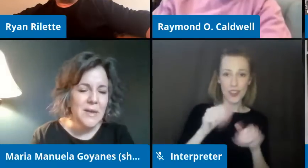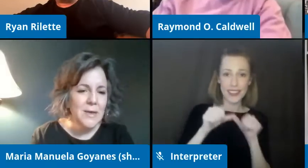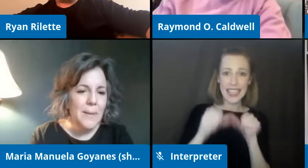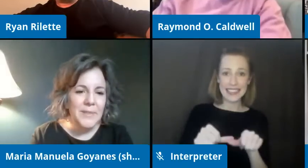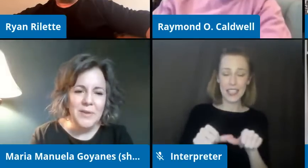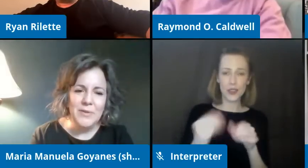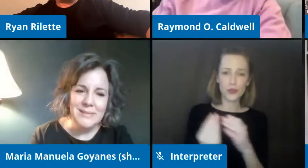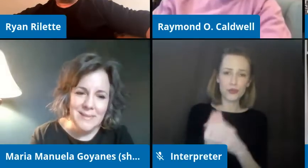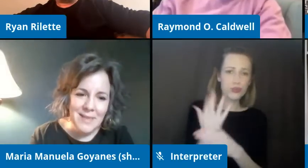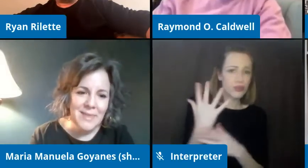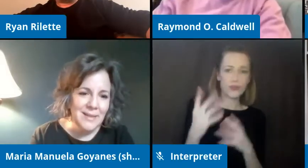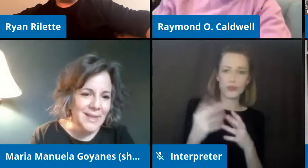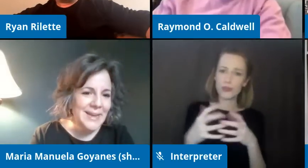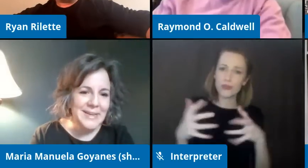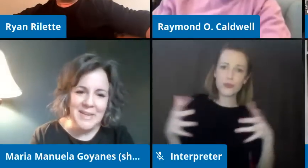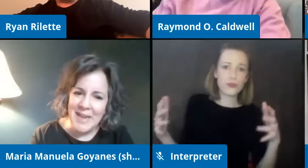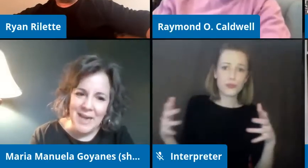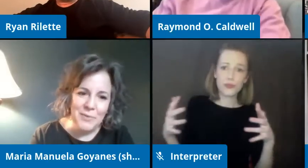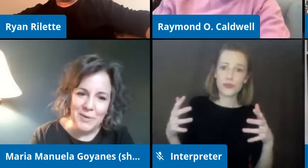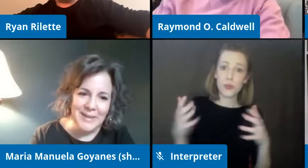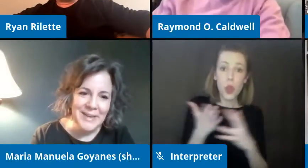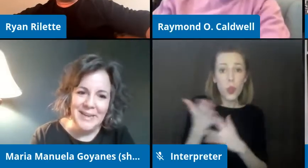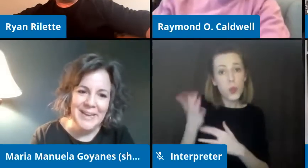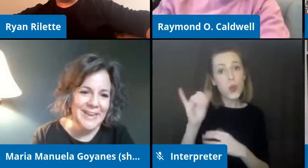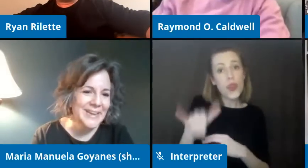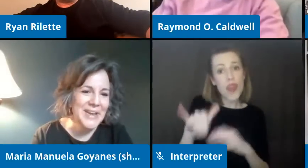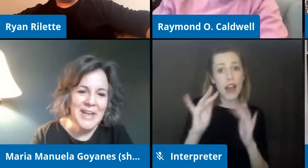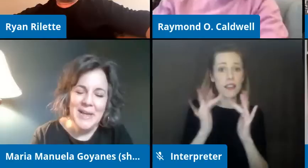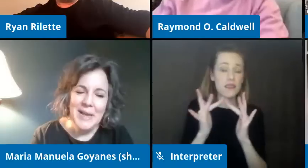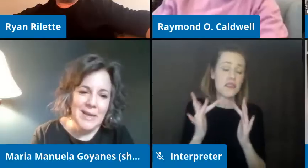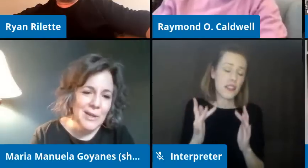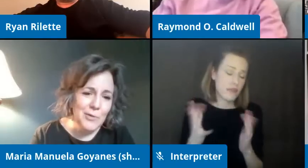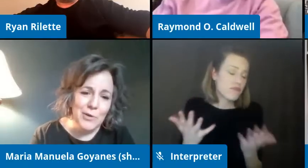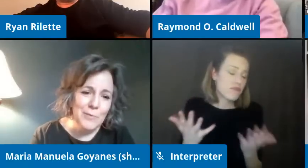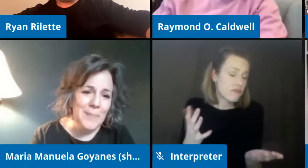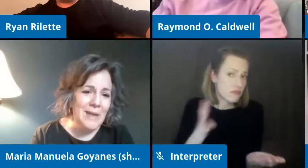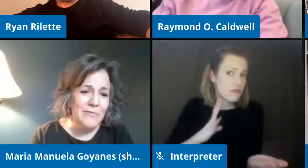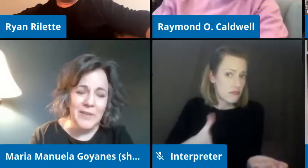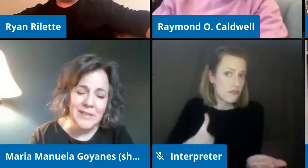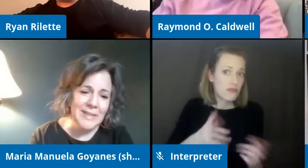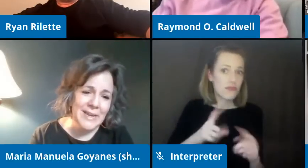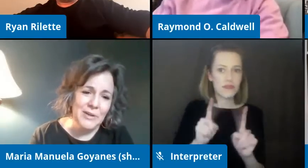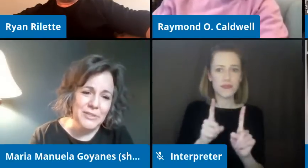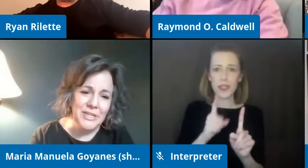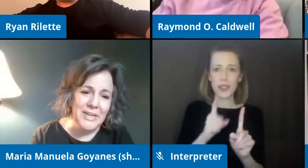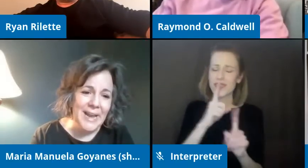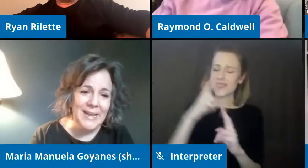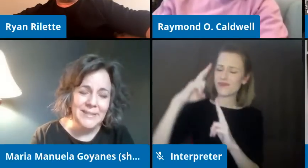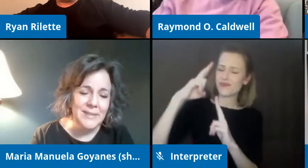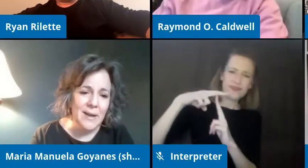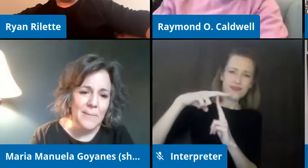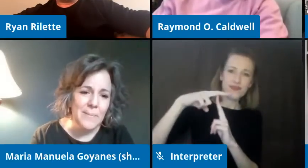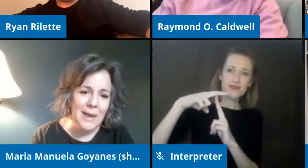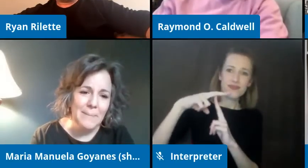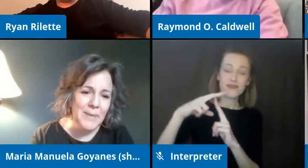medium. But there is nothing like gathering in a group and feeling that energy